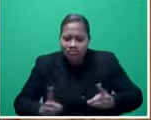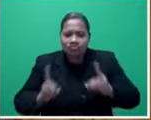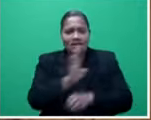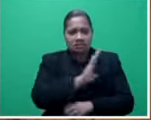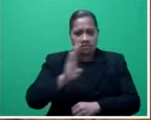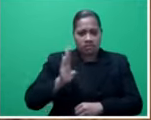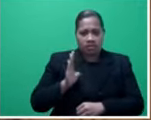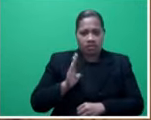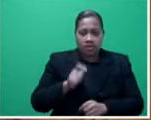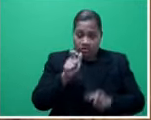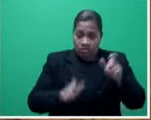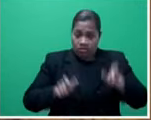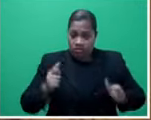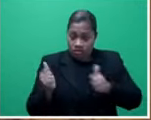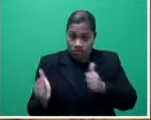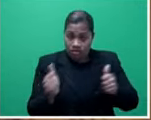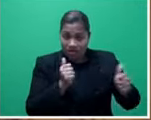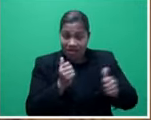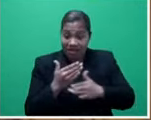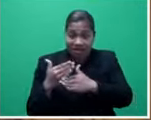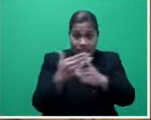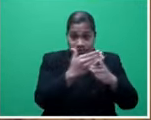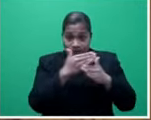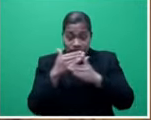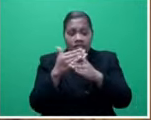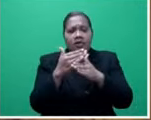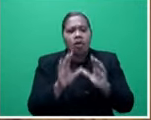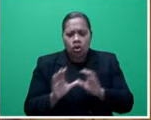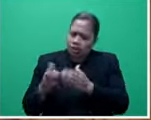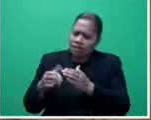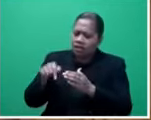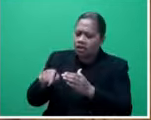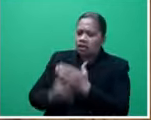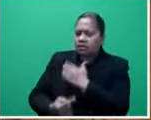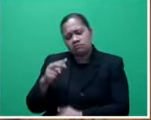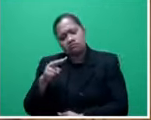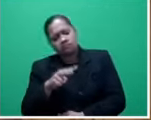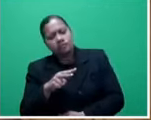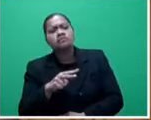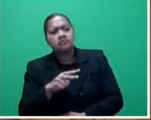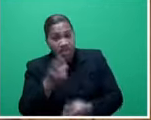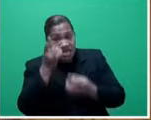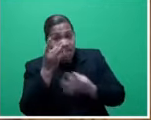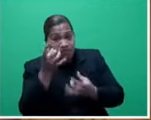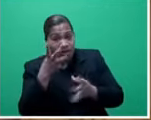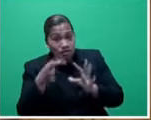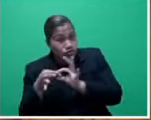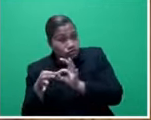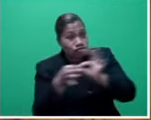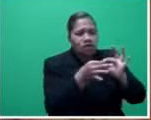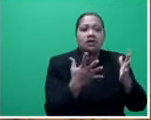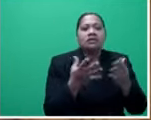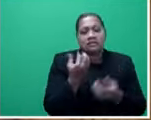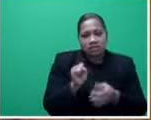Stakeholder arrangements and engagement. Honourable Speaker, the committee has noted that sharing of information is still an issue with the ministry, especially in